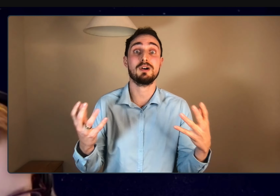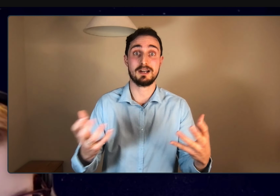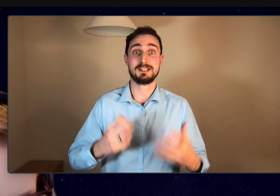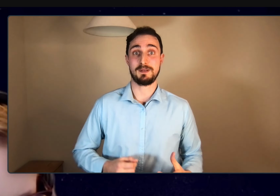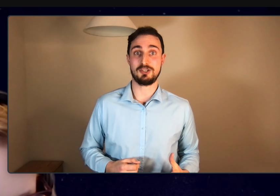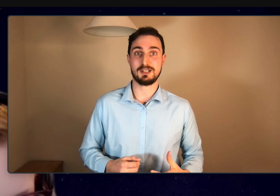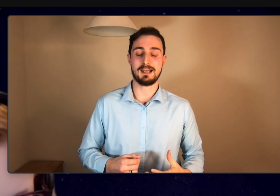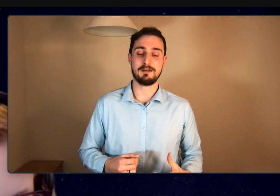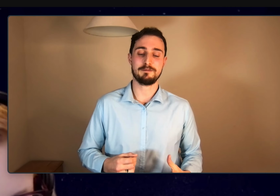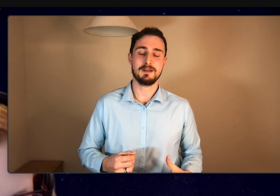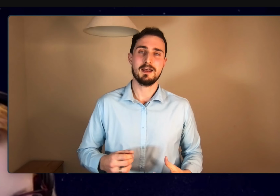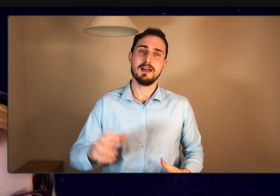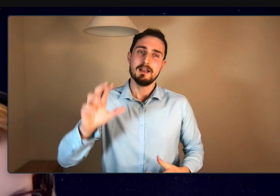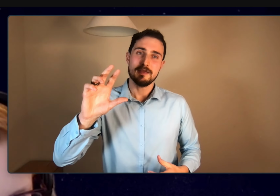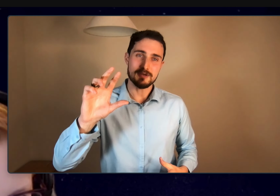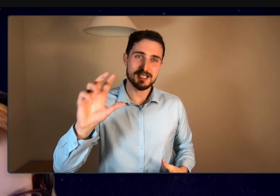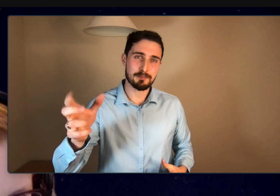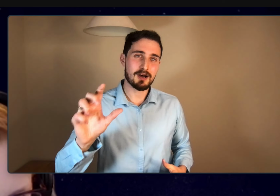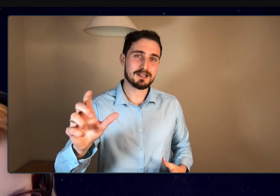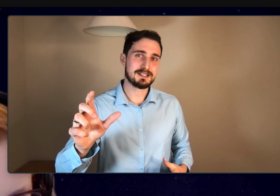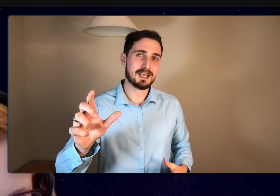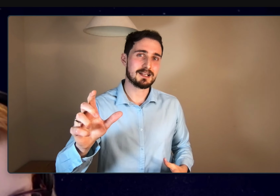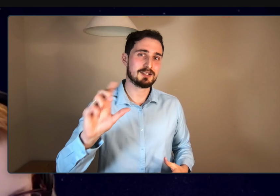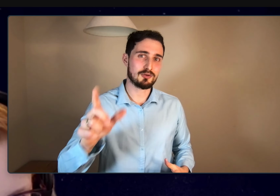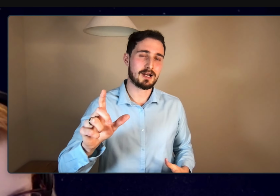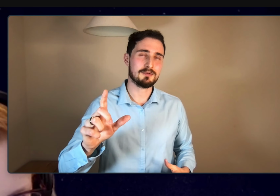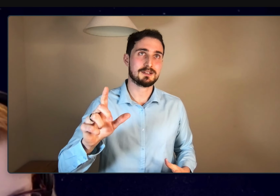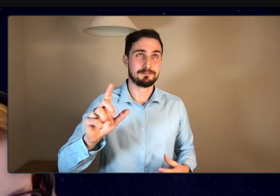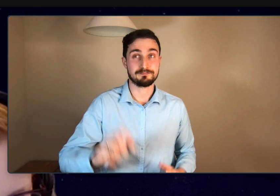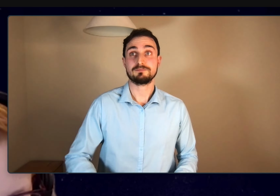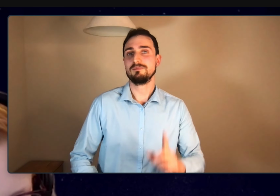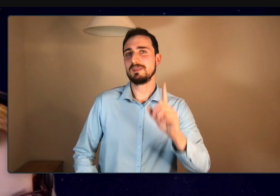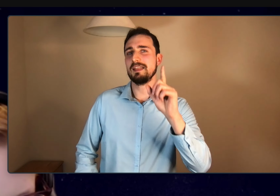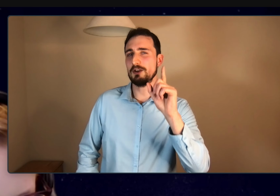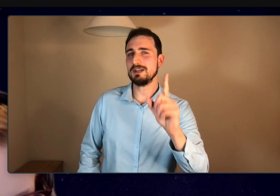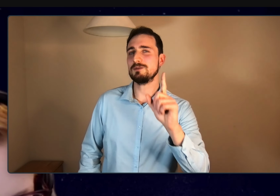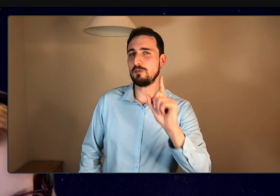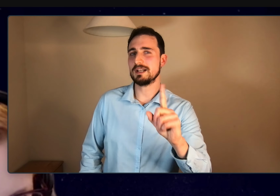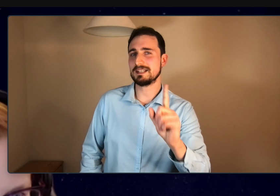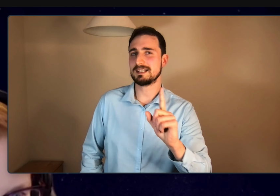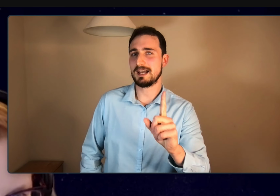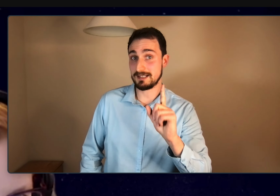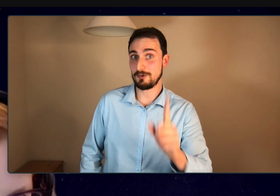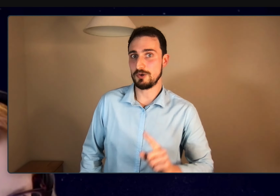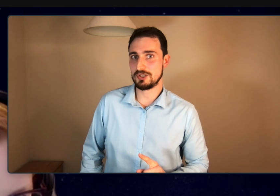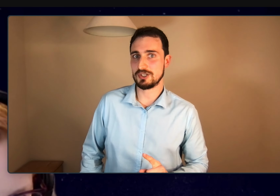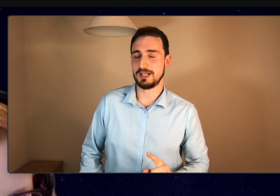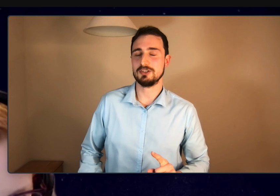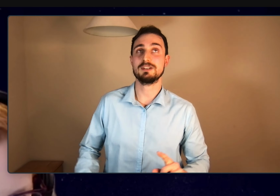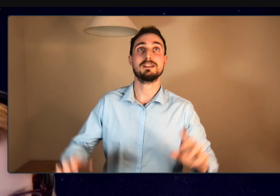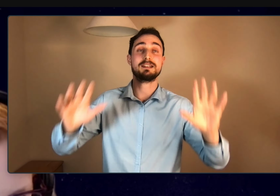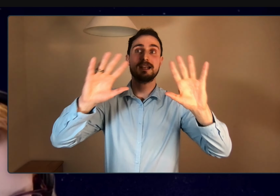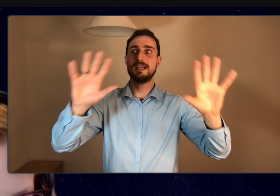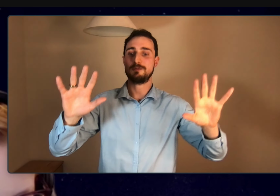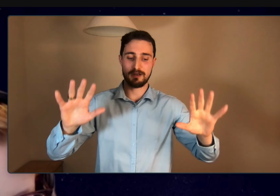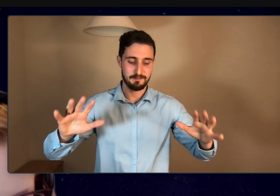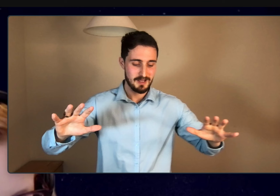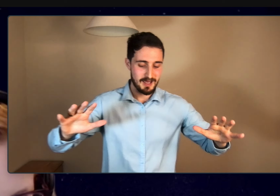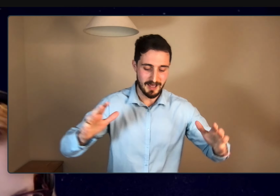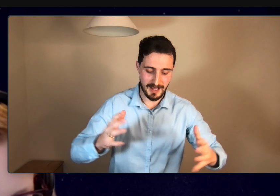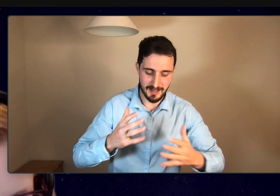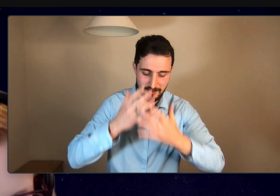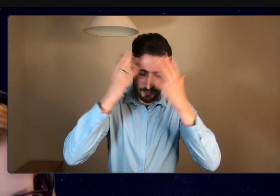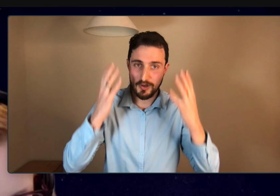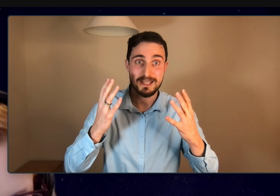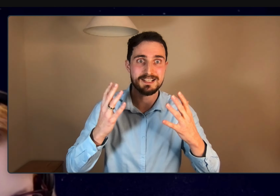that brought her speech to life. There were sparse texts throughout. There is one slide I would change. The slide with